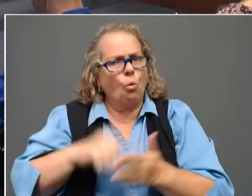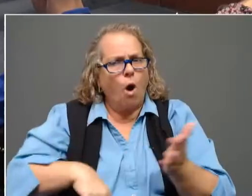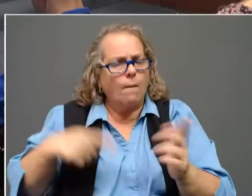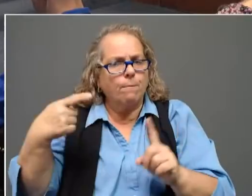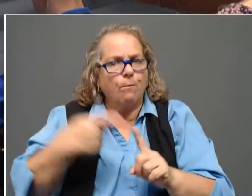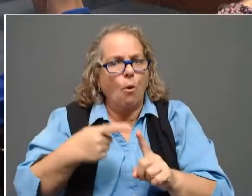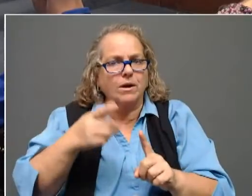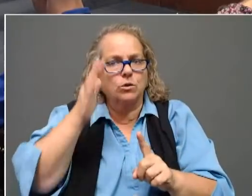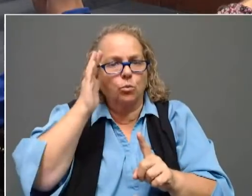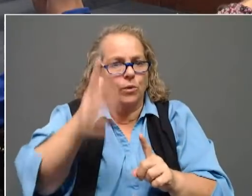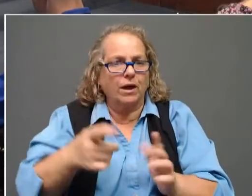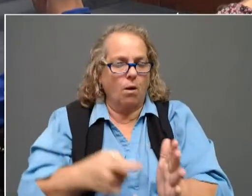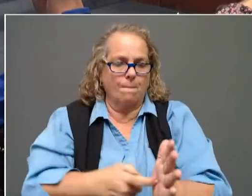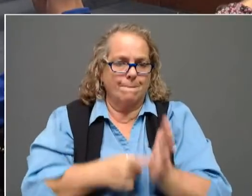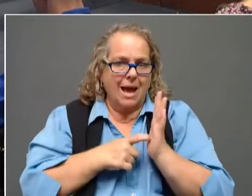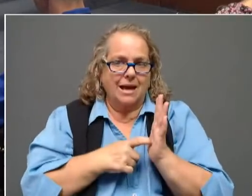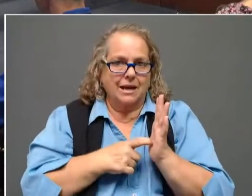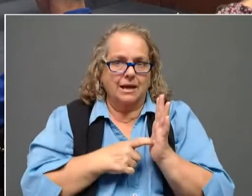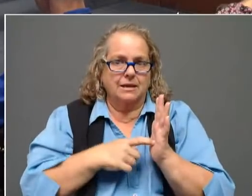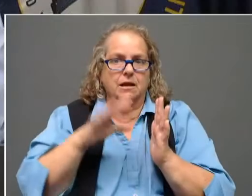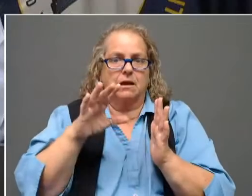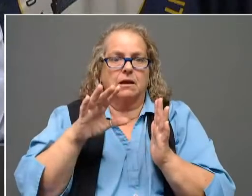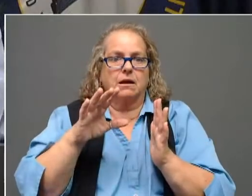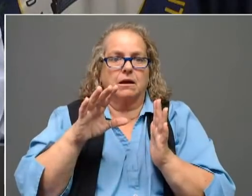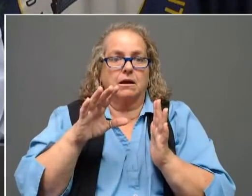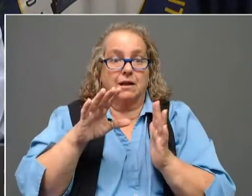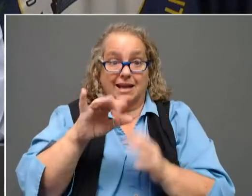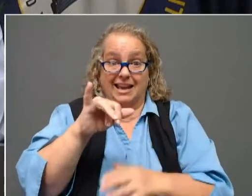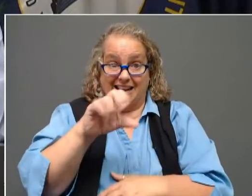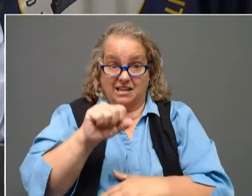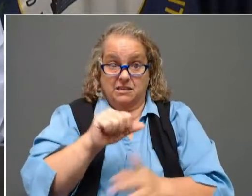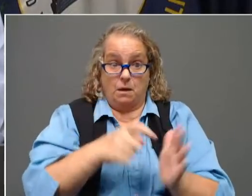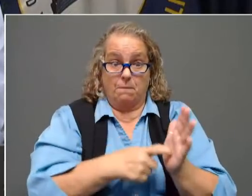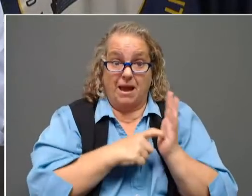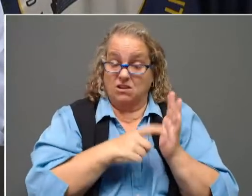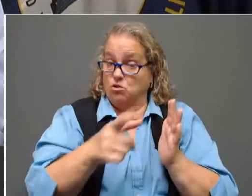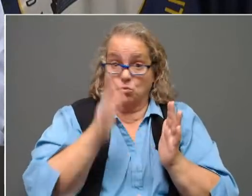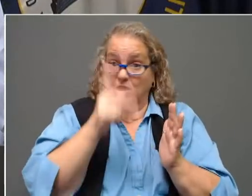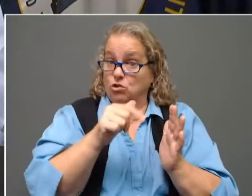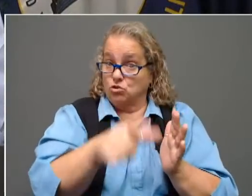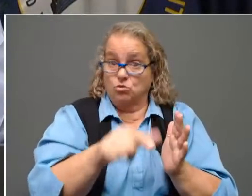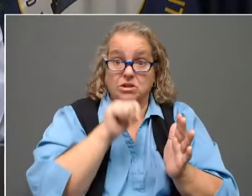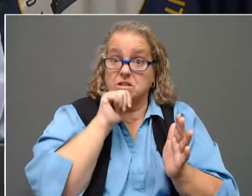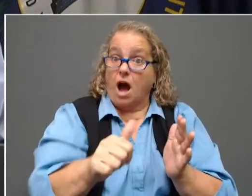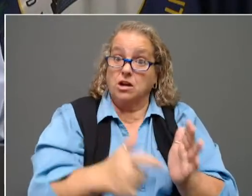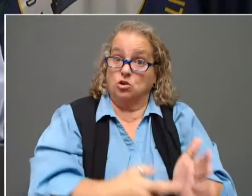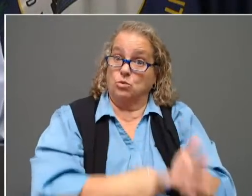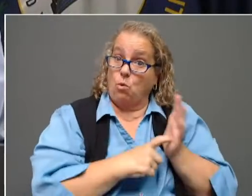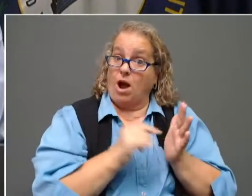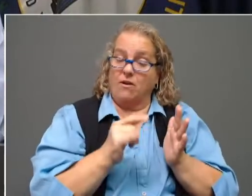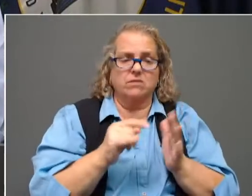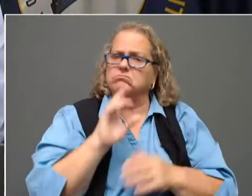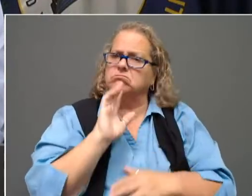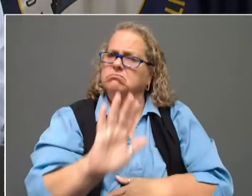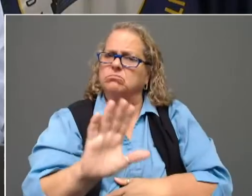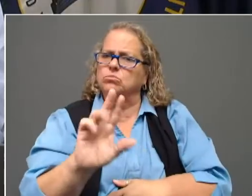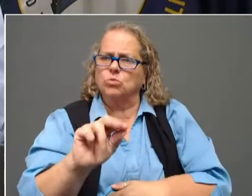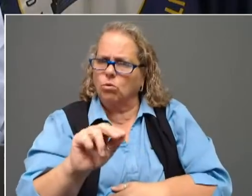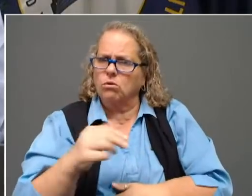mandate off the table? No, it's not off the table. Now, I've said I'm going to have the courage to do what's